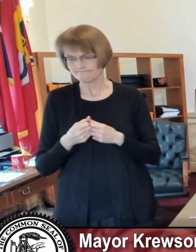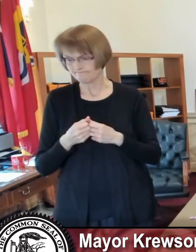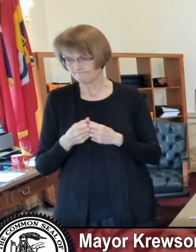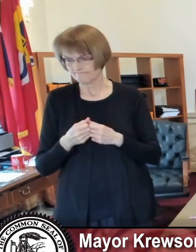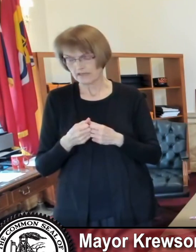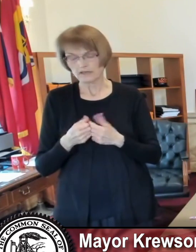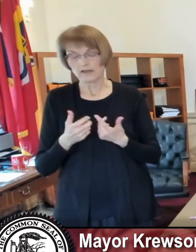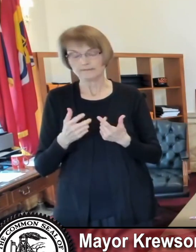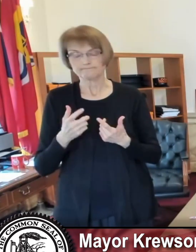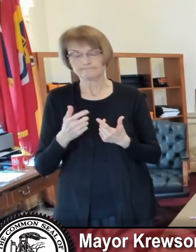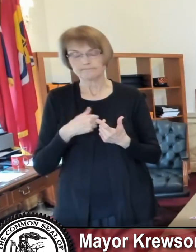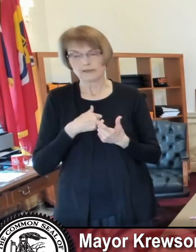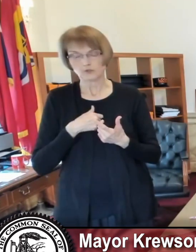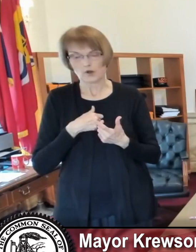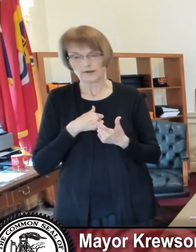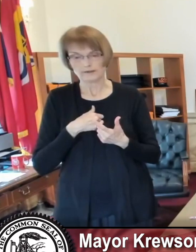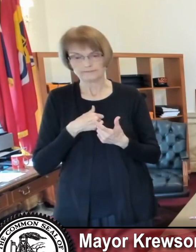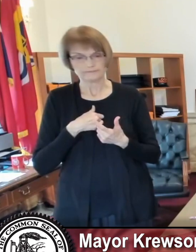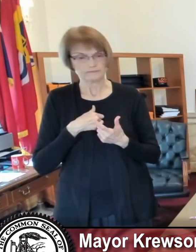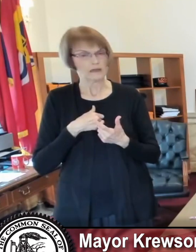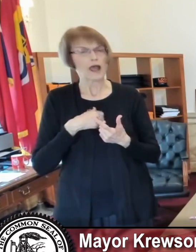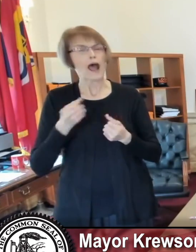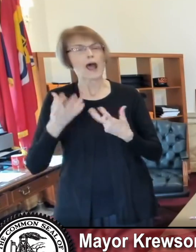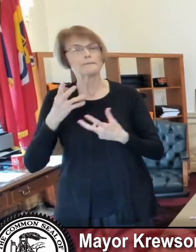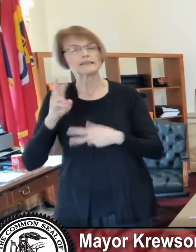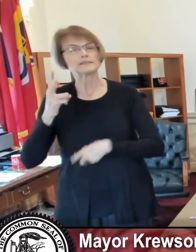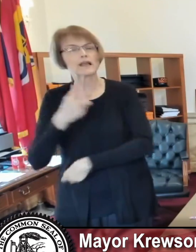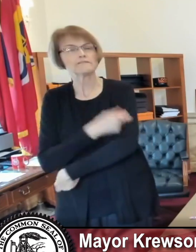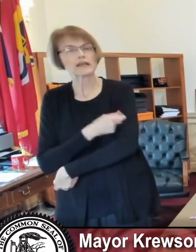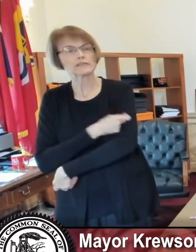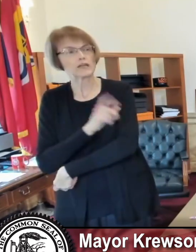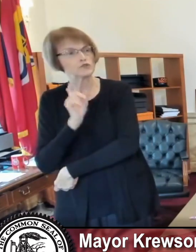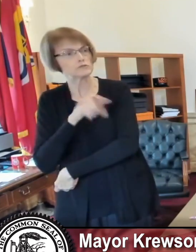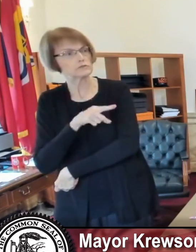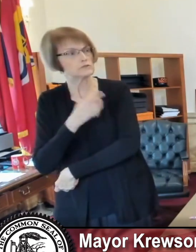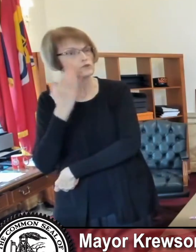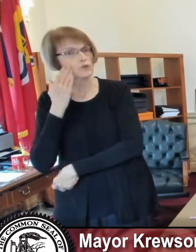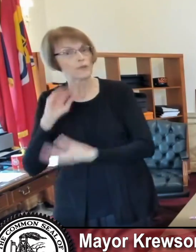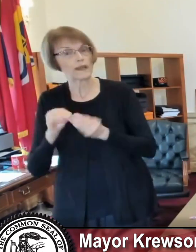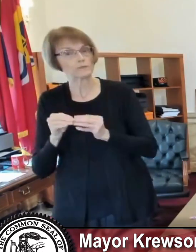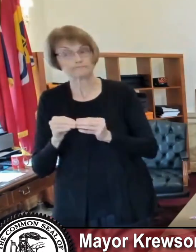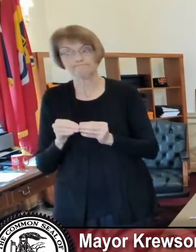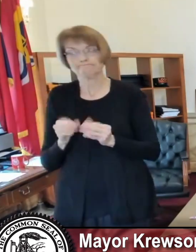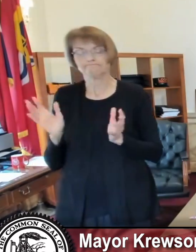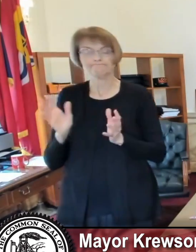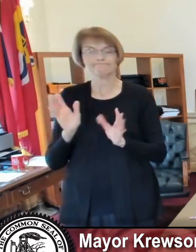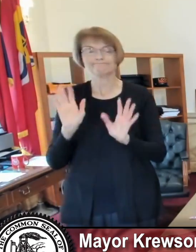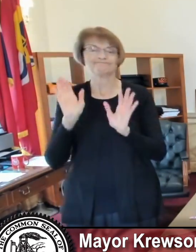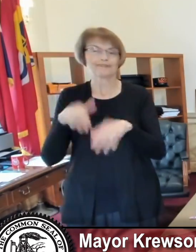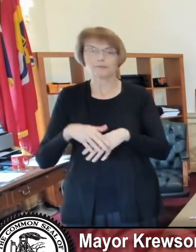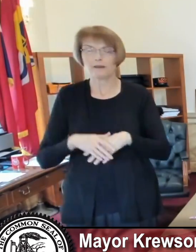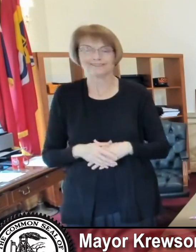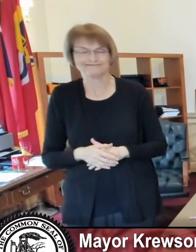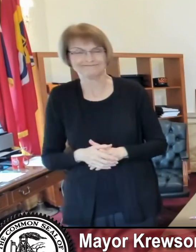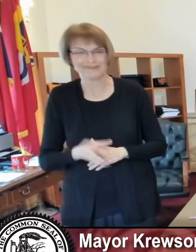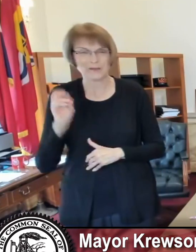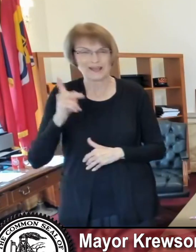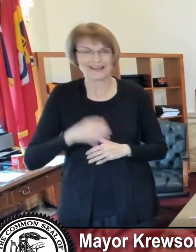I don't have the number in front of me. How many second vaccinations? Do you know that? Never mind.